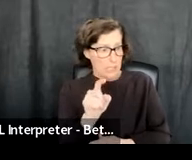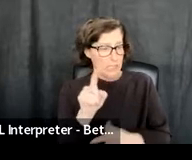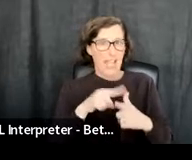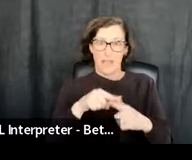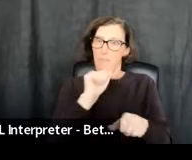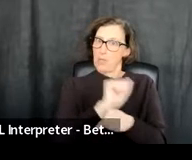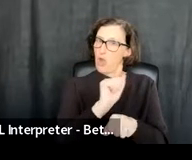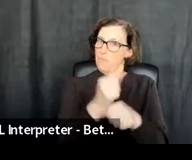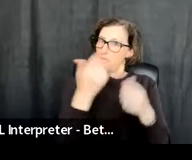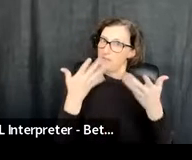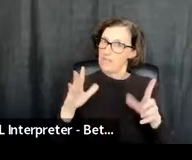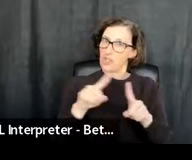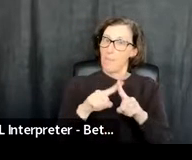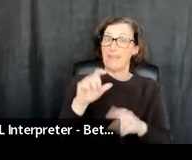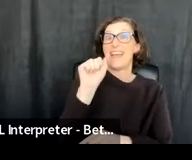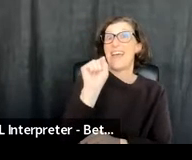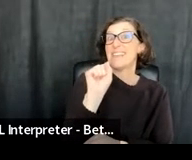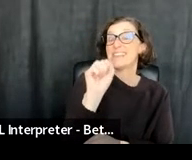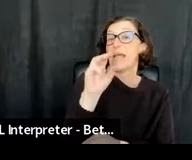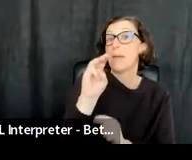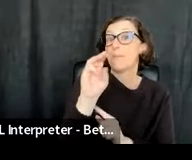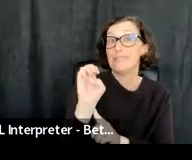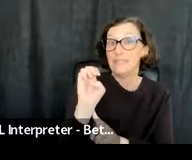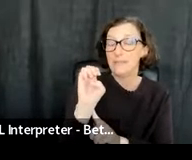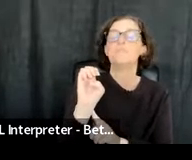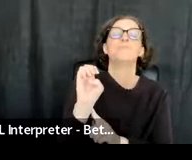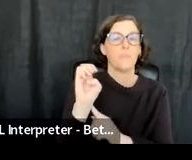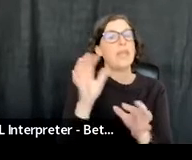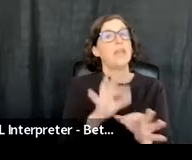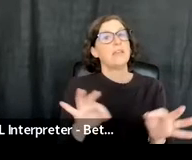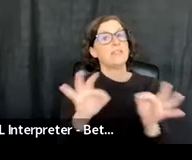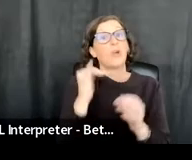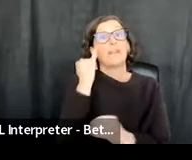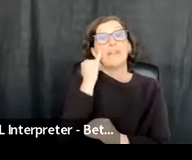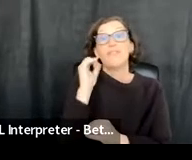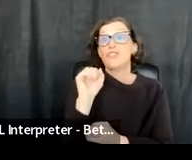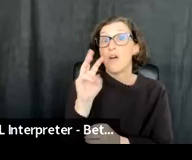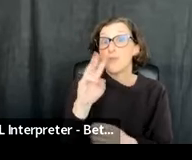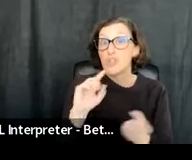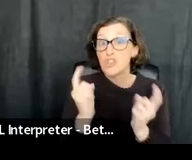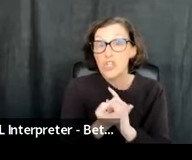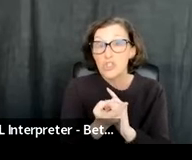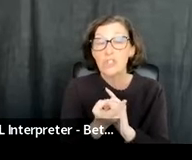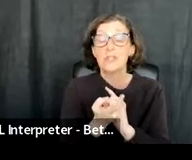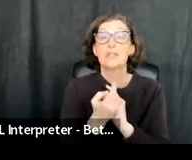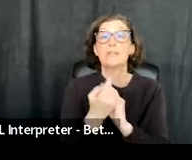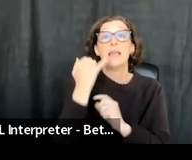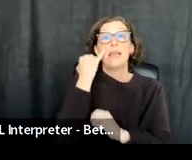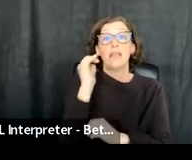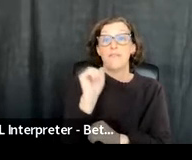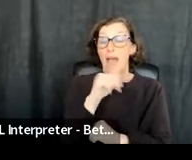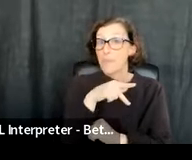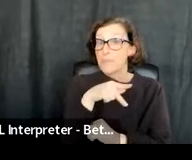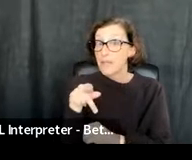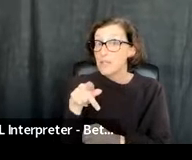So the subject matter expert often is really critical, especially if the software changes, the applications, that their proprietary